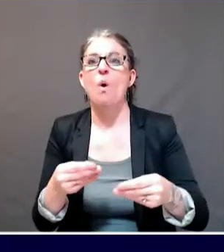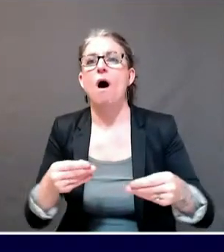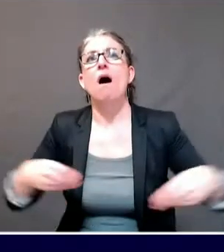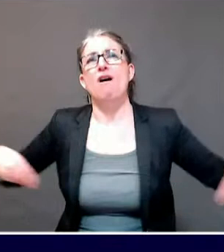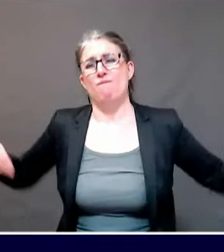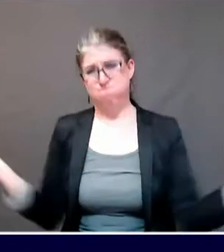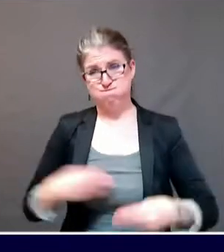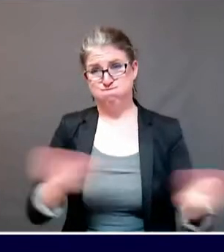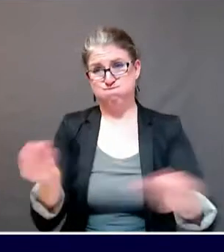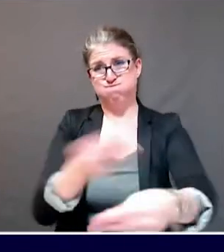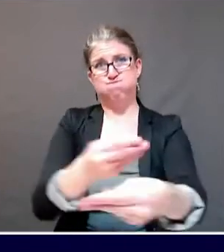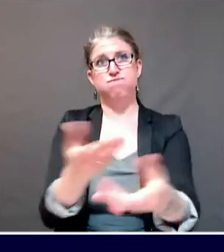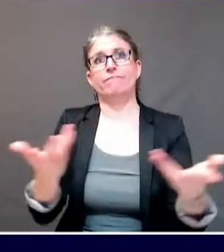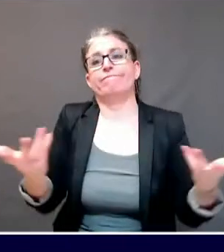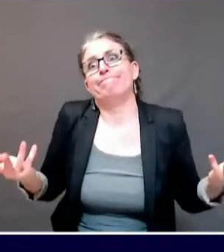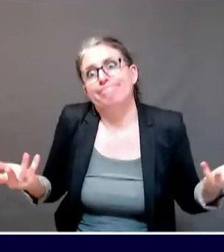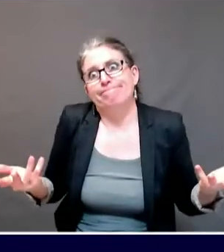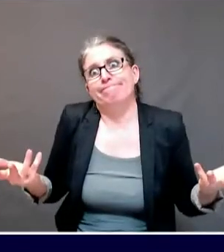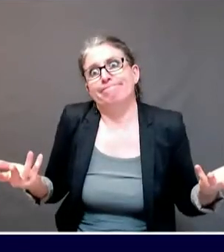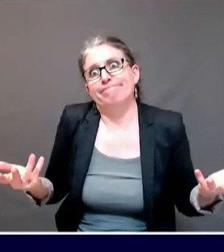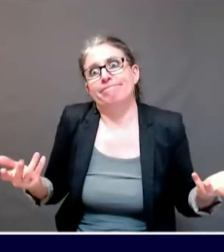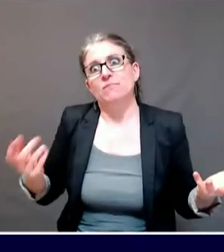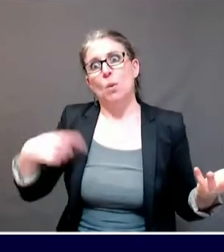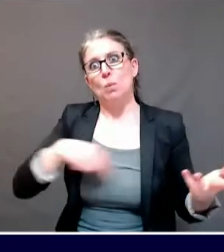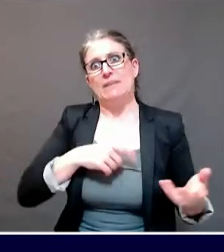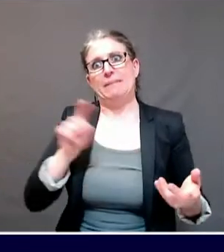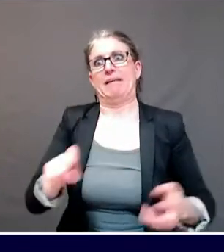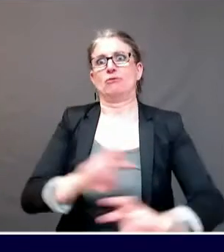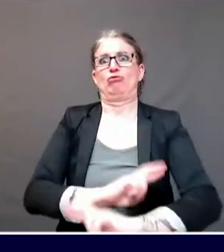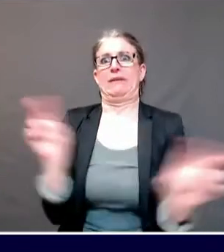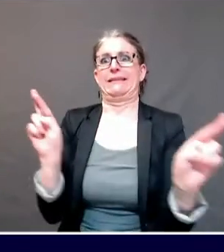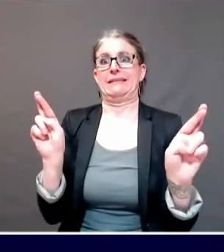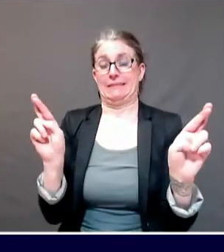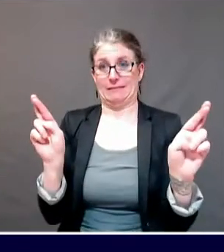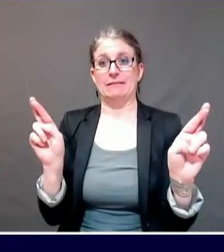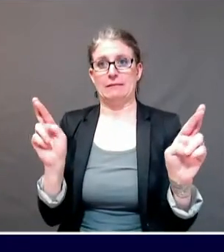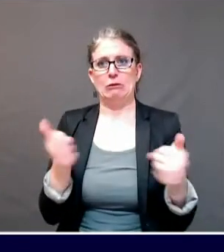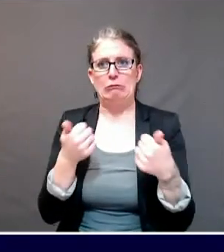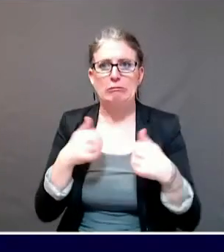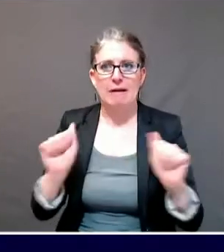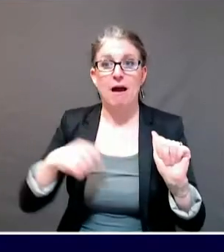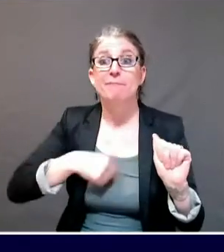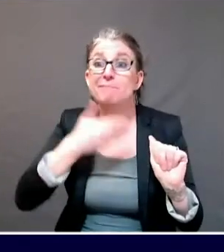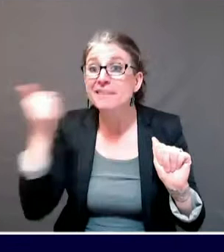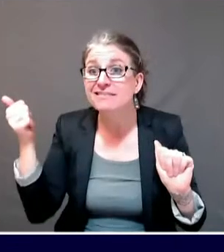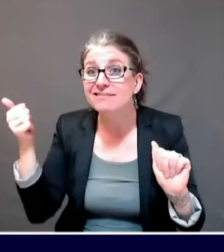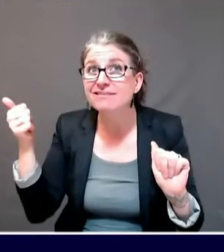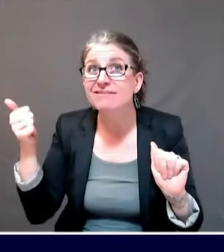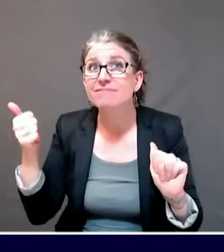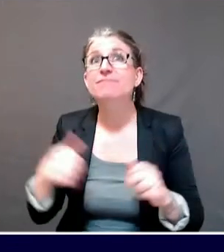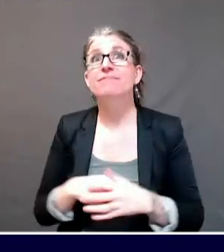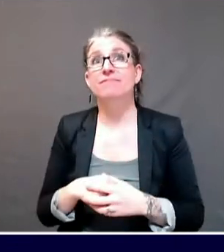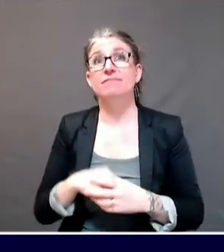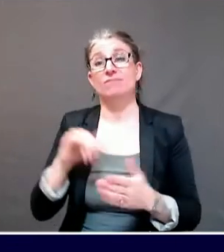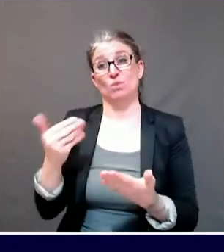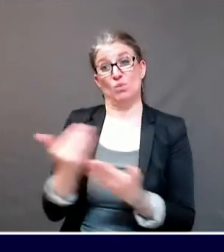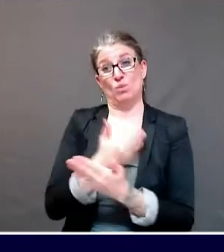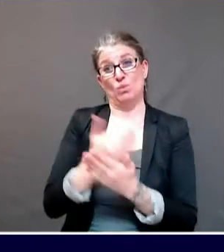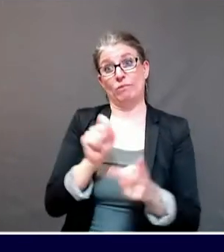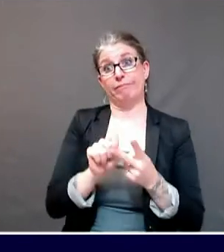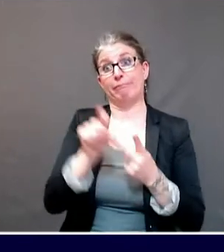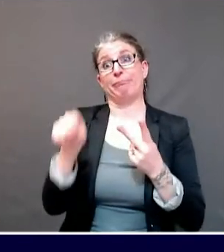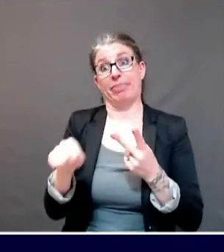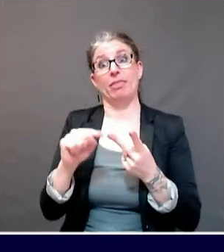seems to spread more easily, by which I mean more quickly, than other strains. To put that